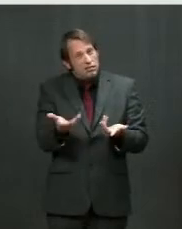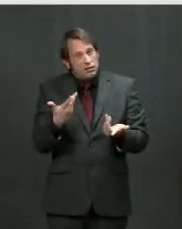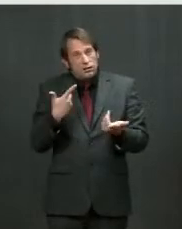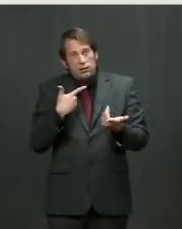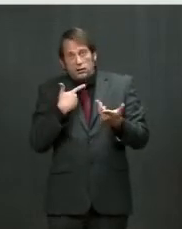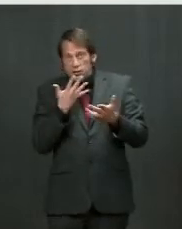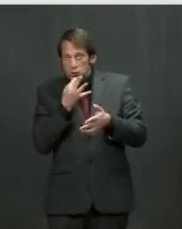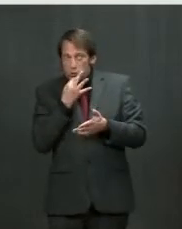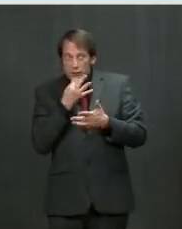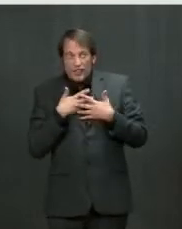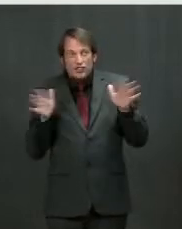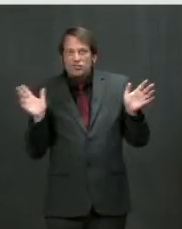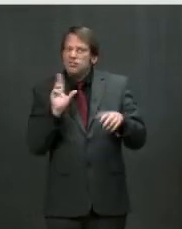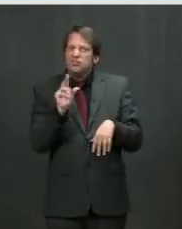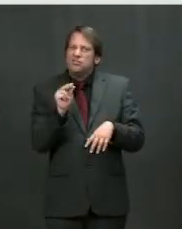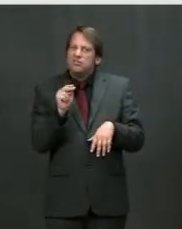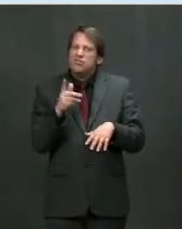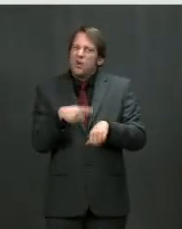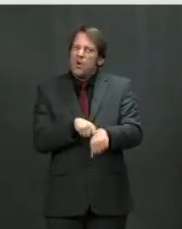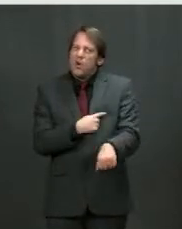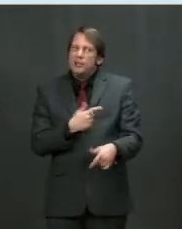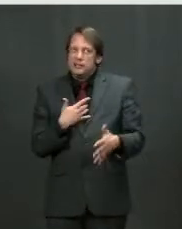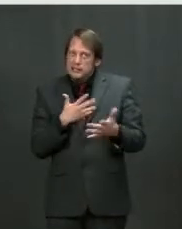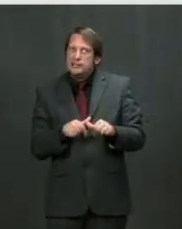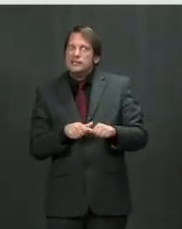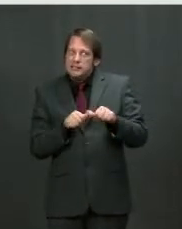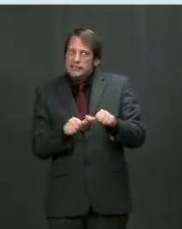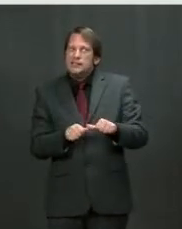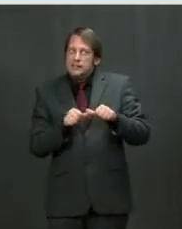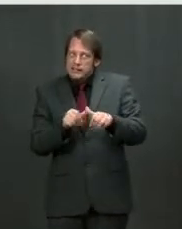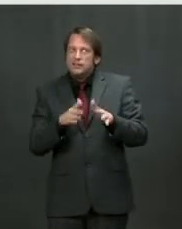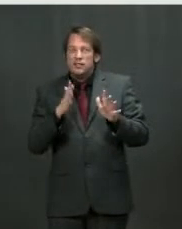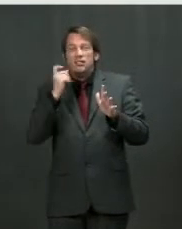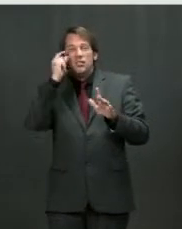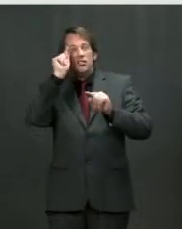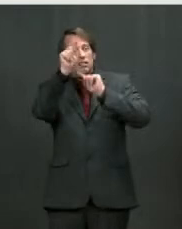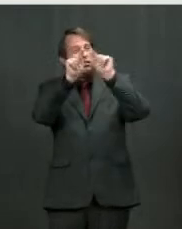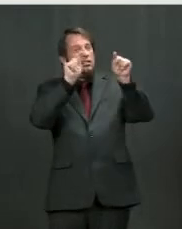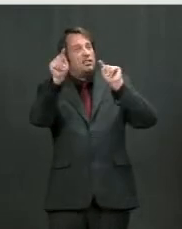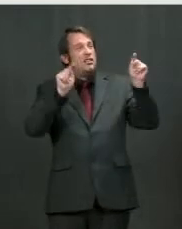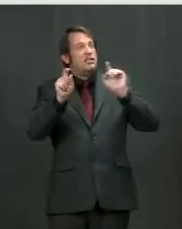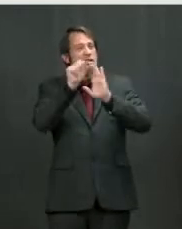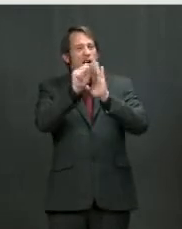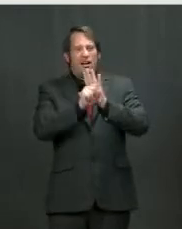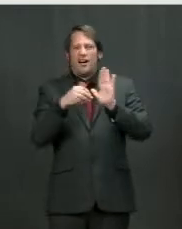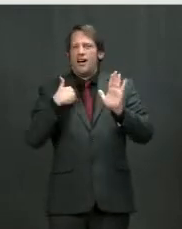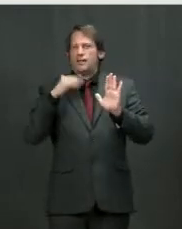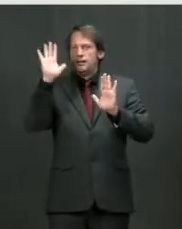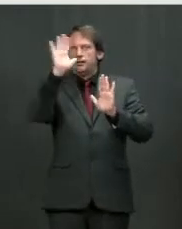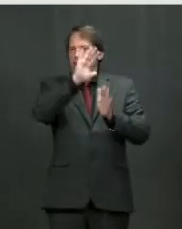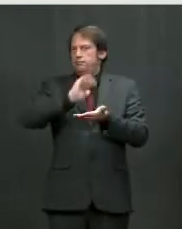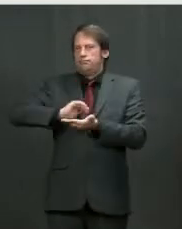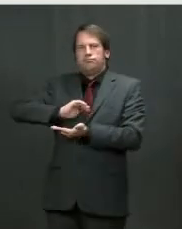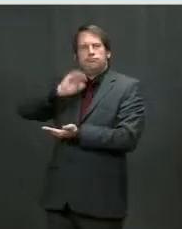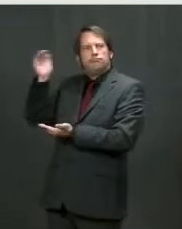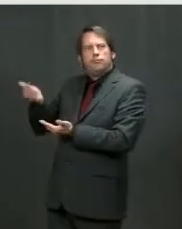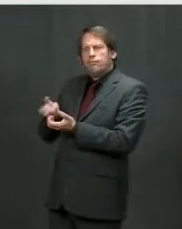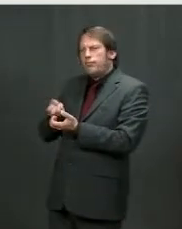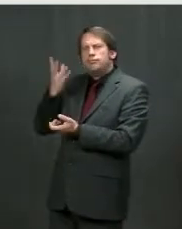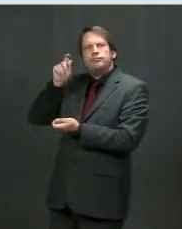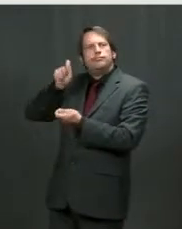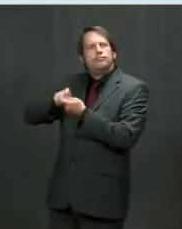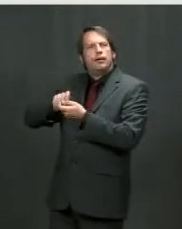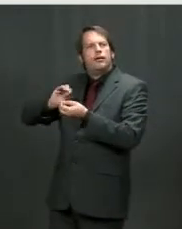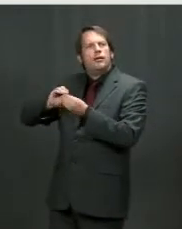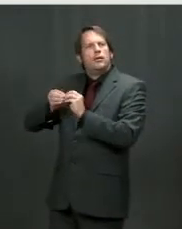country to a place where each of our states has reach the number of vaccinations that the population can handle. So by and